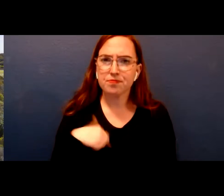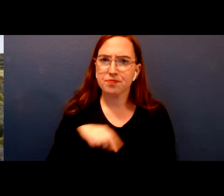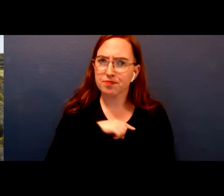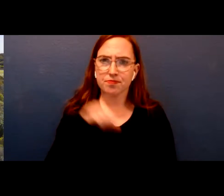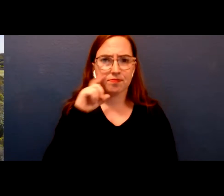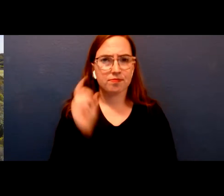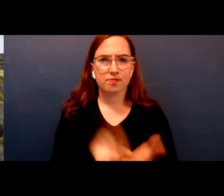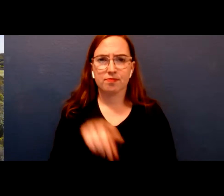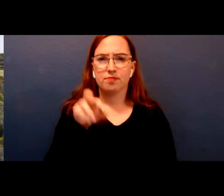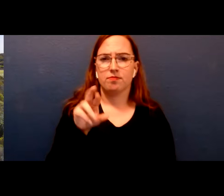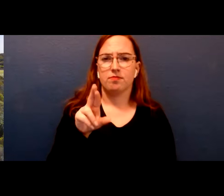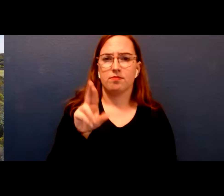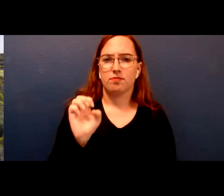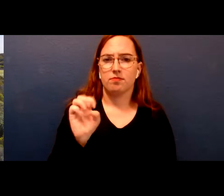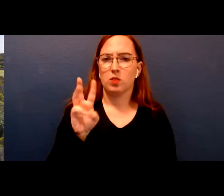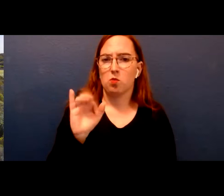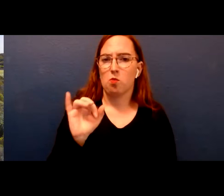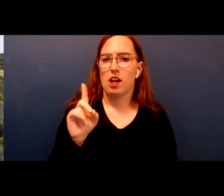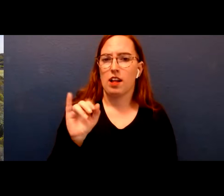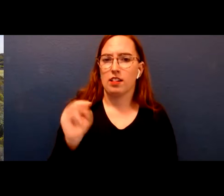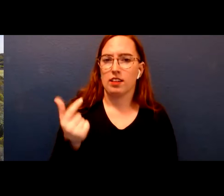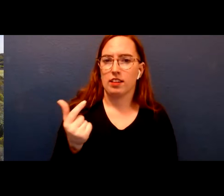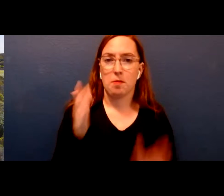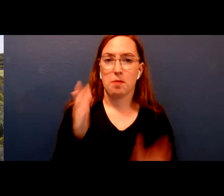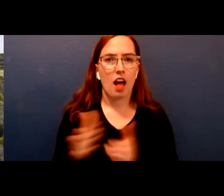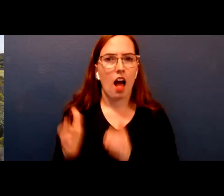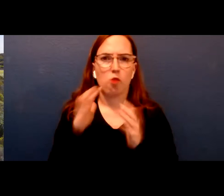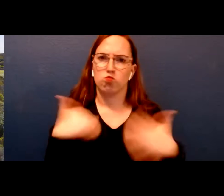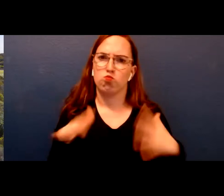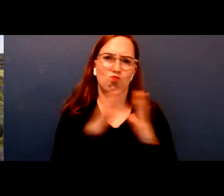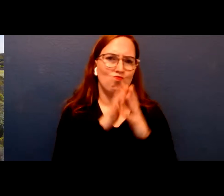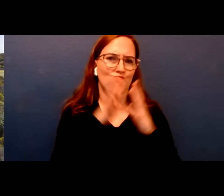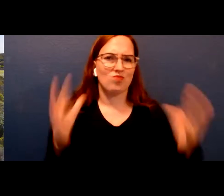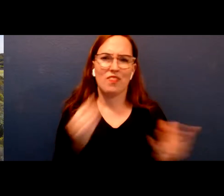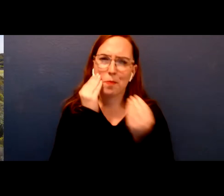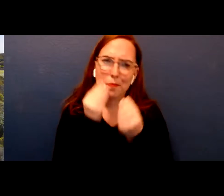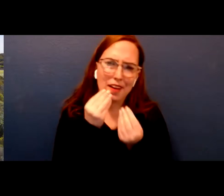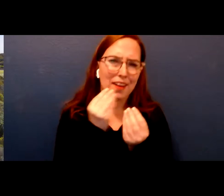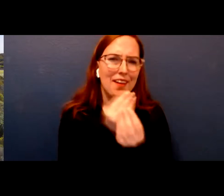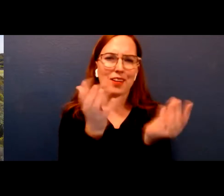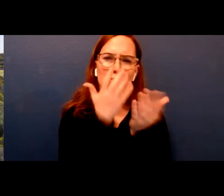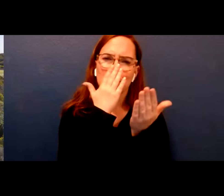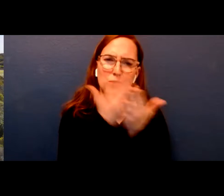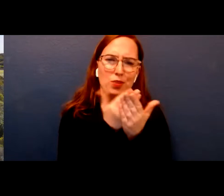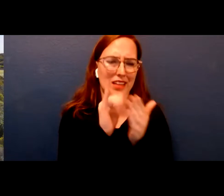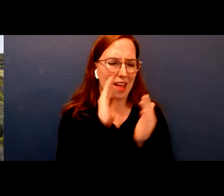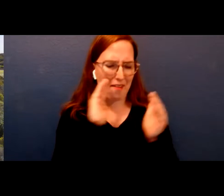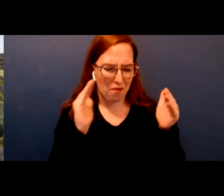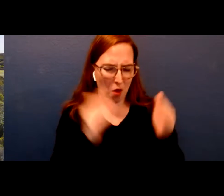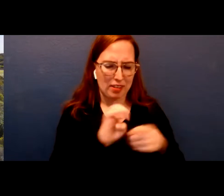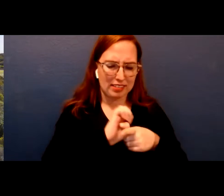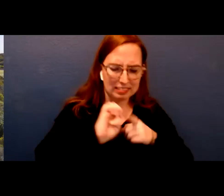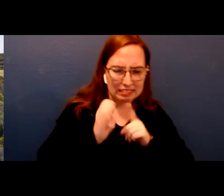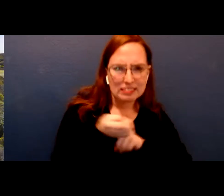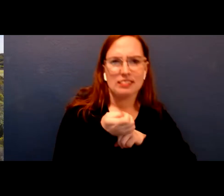There's a lot of good information within that. That plan is focused on the ecology